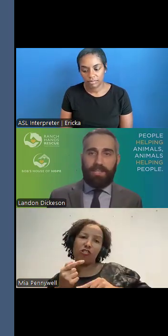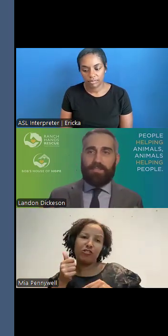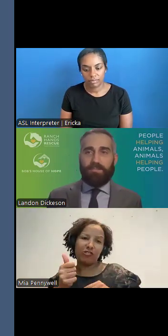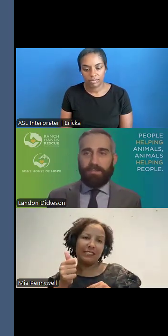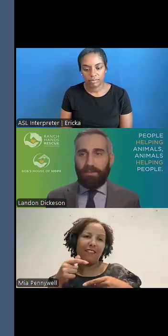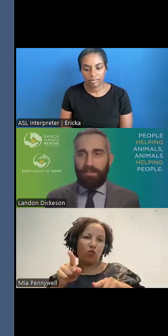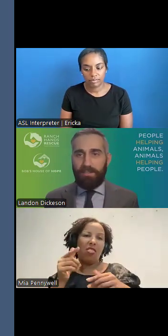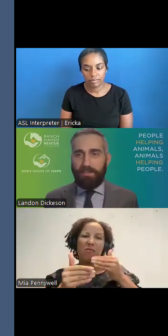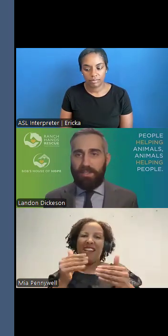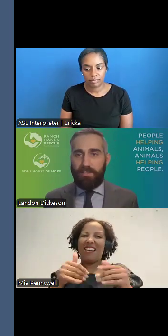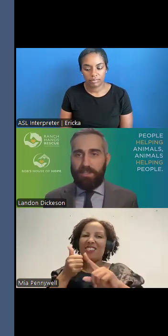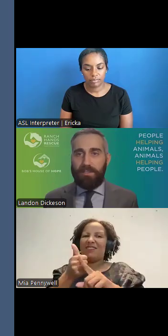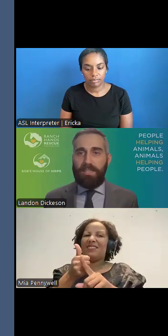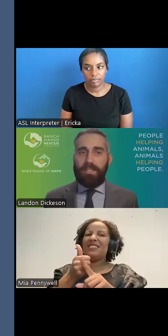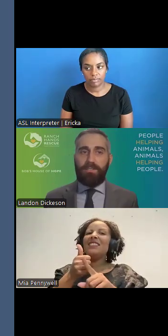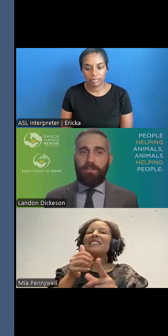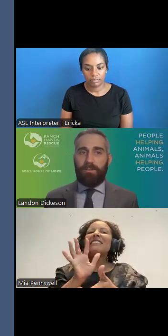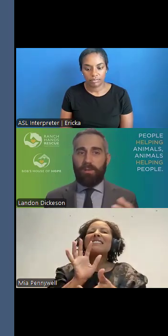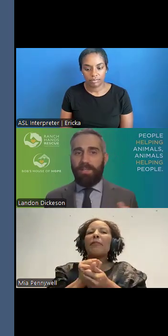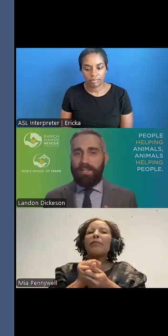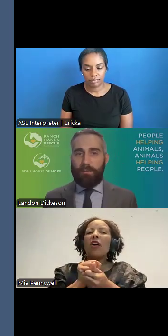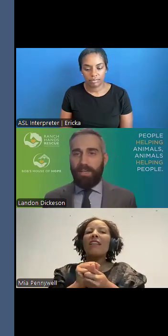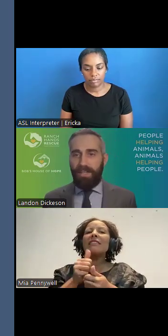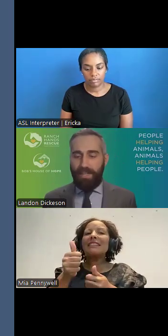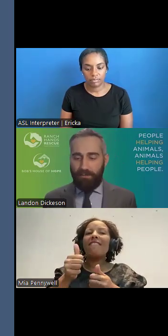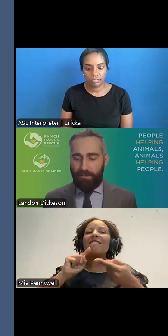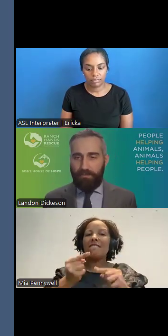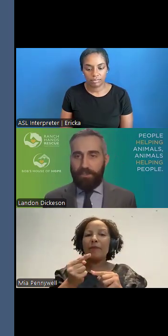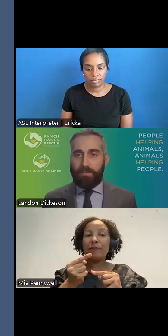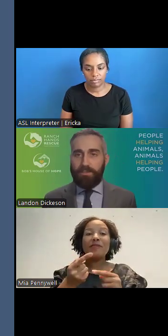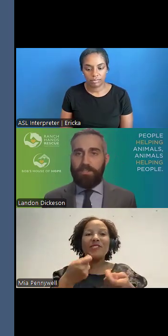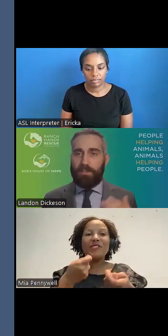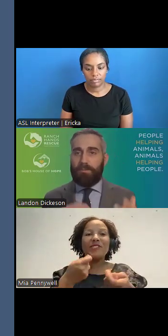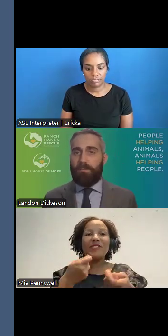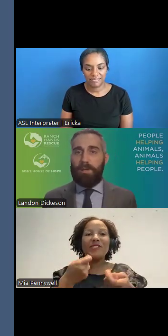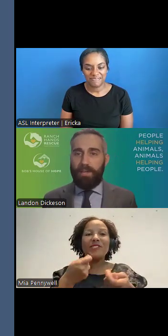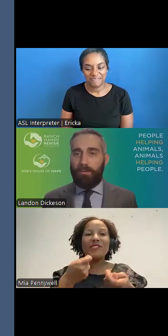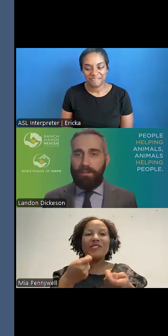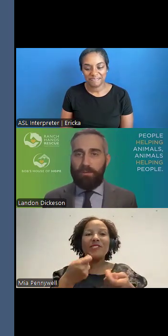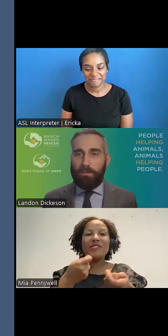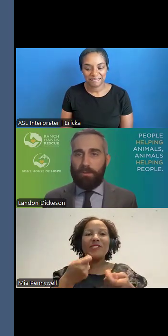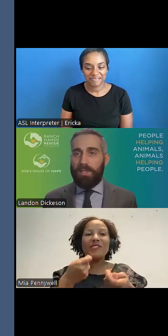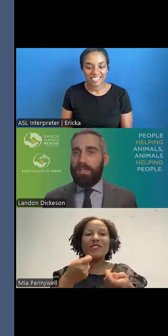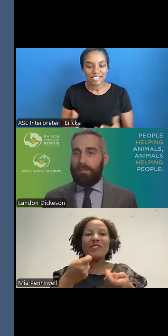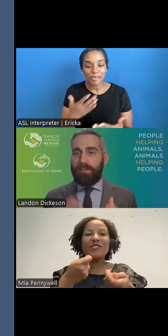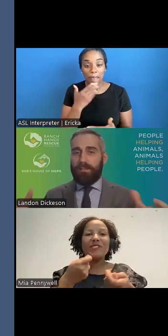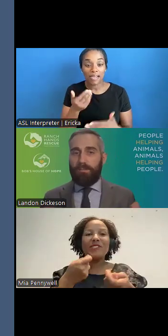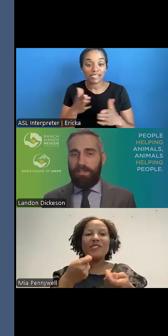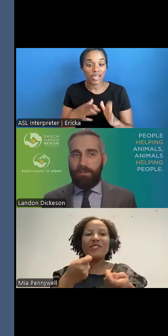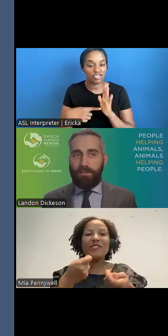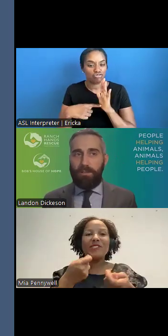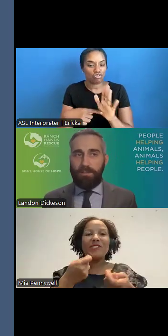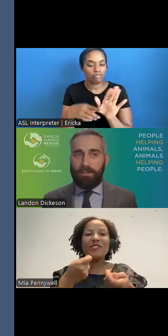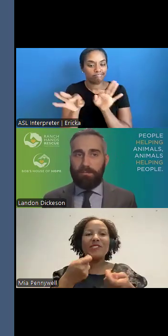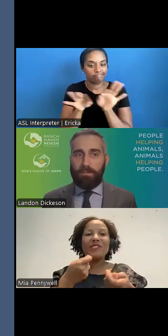That's self-sabotage in a nutshell. And so the more we can help break that down for individuals and show them a better way forward, the better they're going to be for